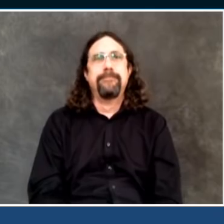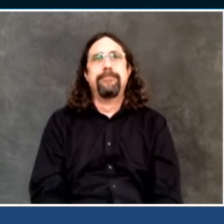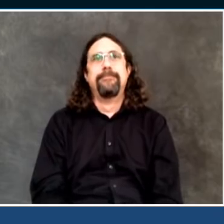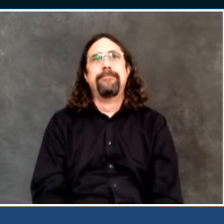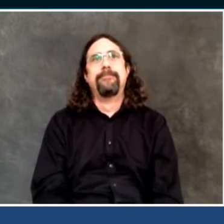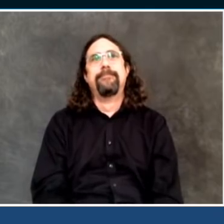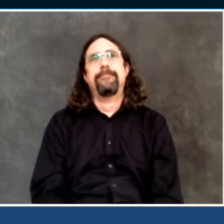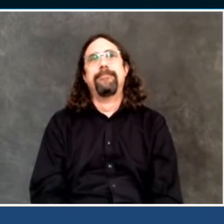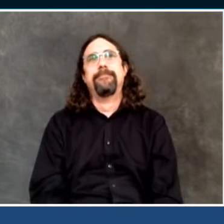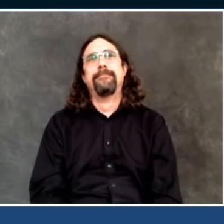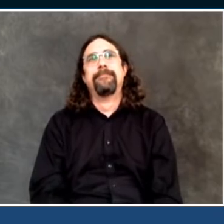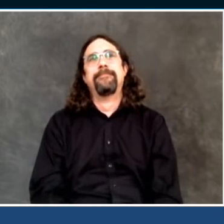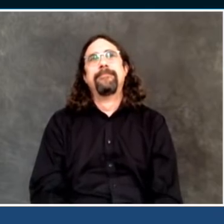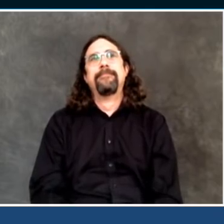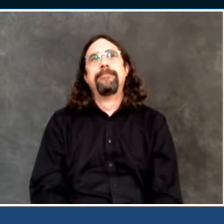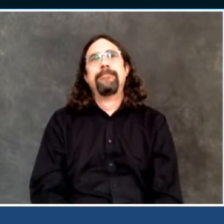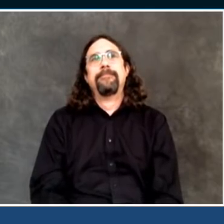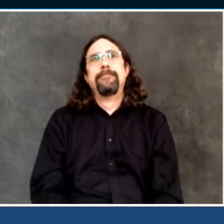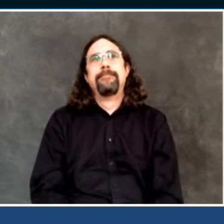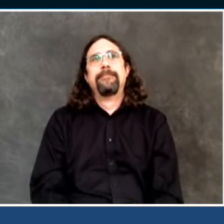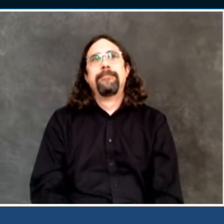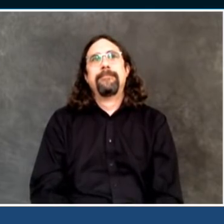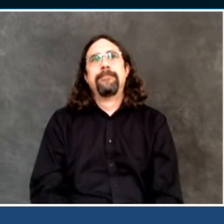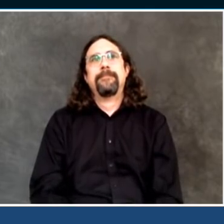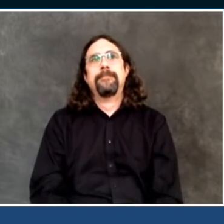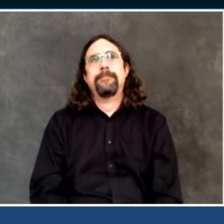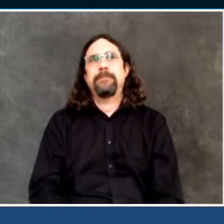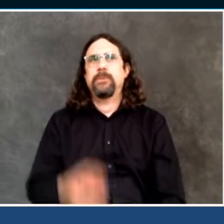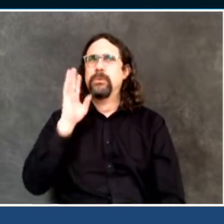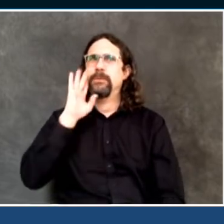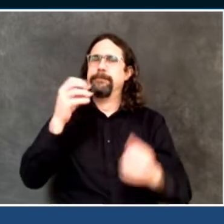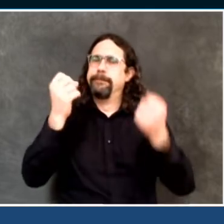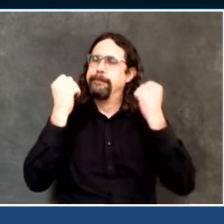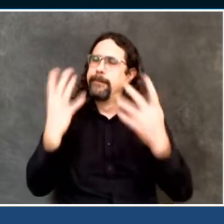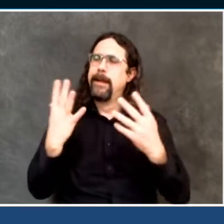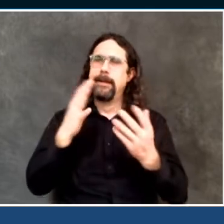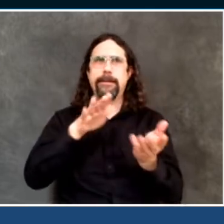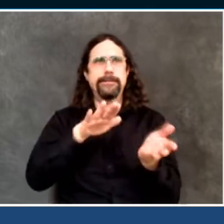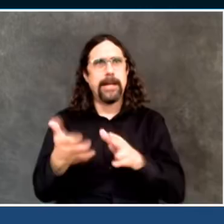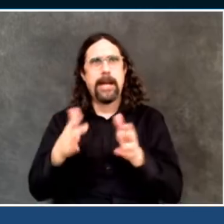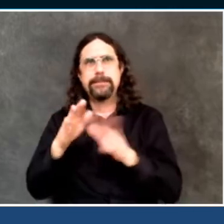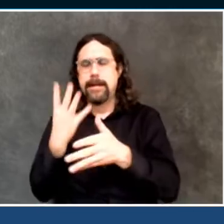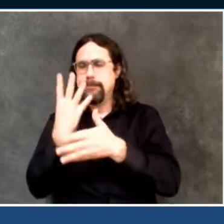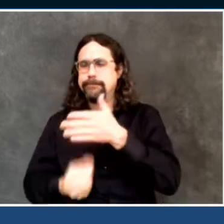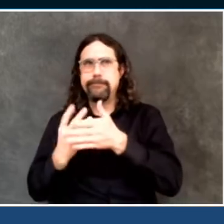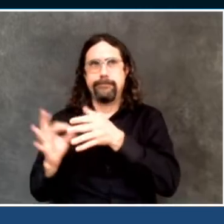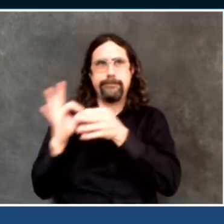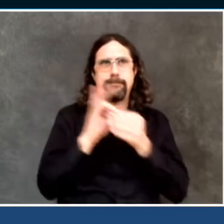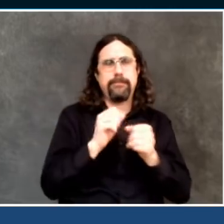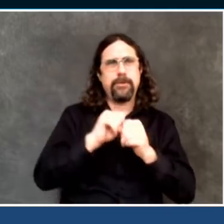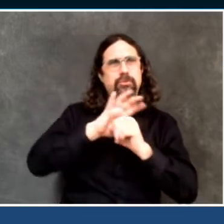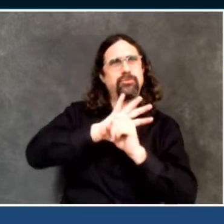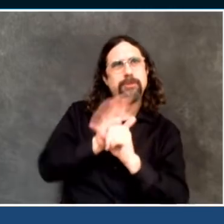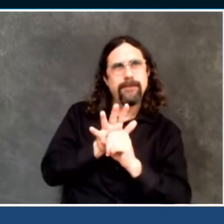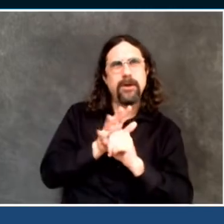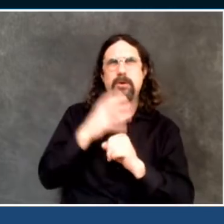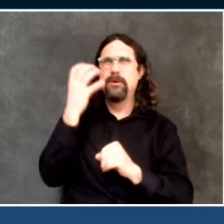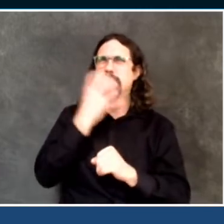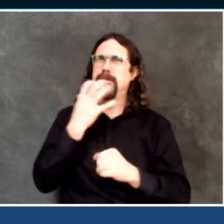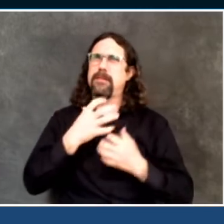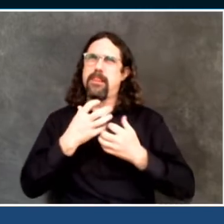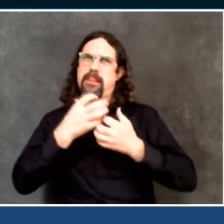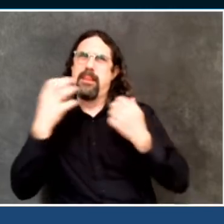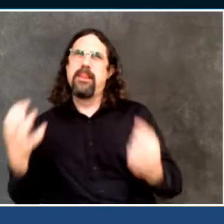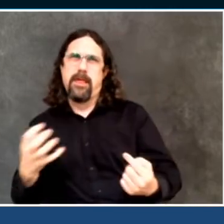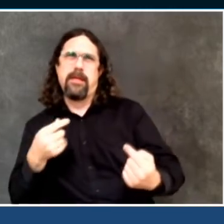causing, the death it's causing, tracks with other profound healthcare disparities that we have seen for